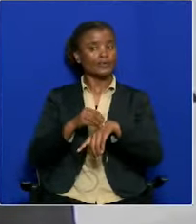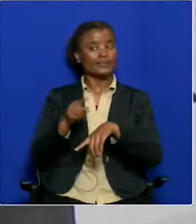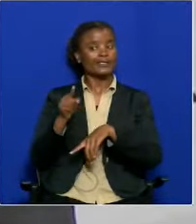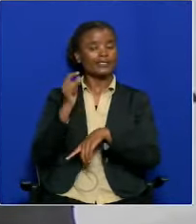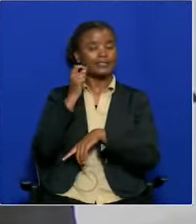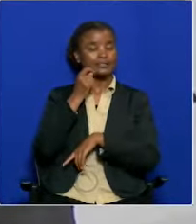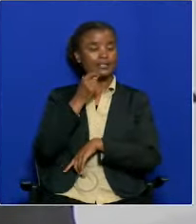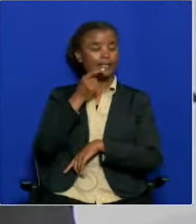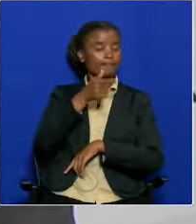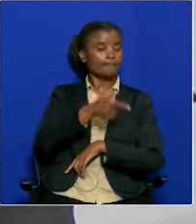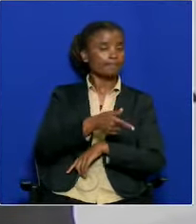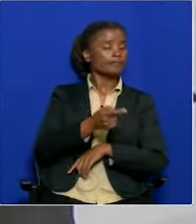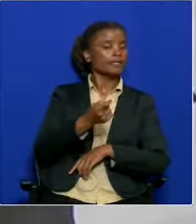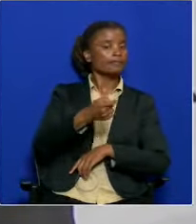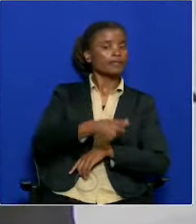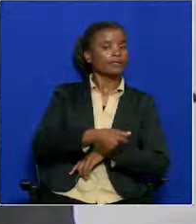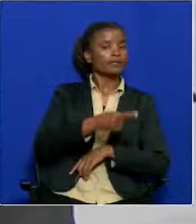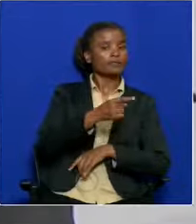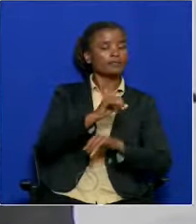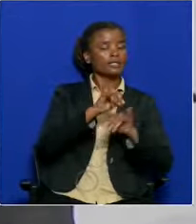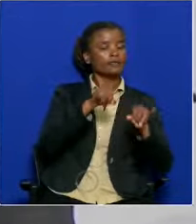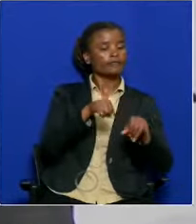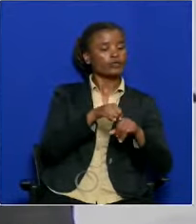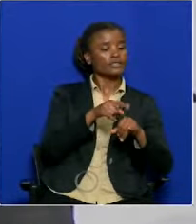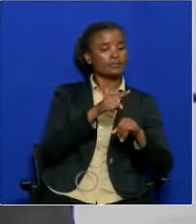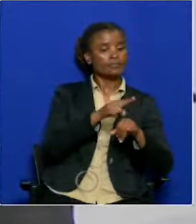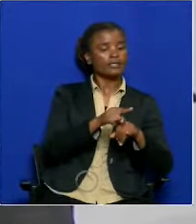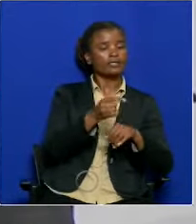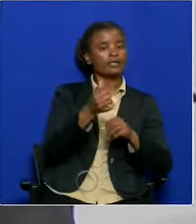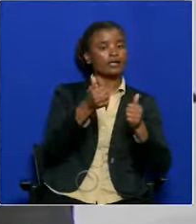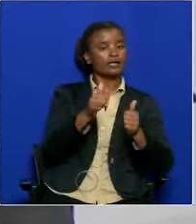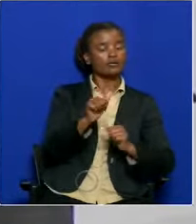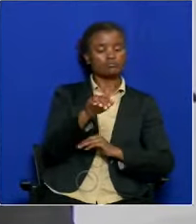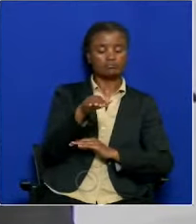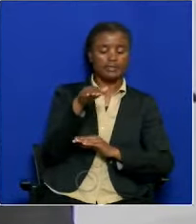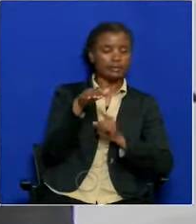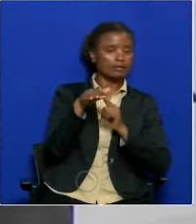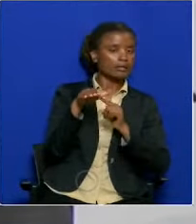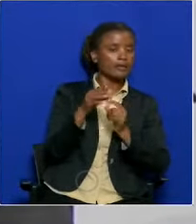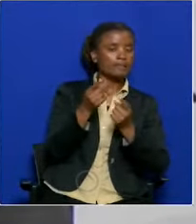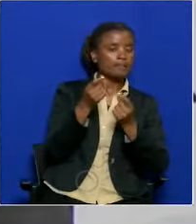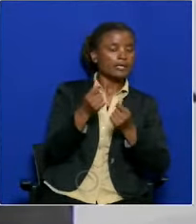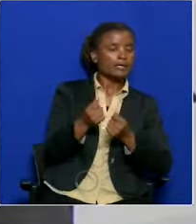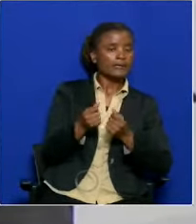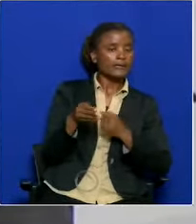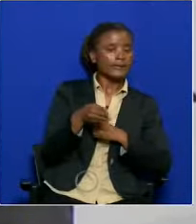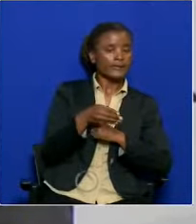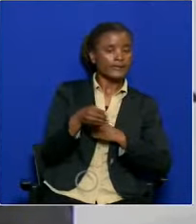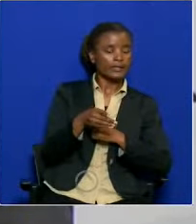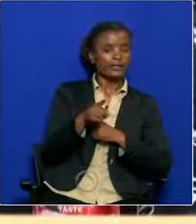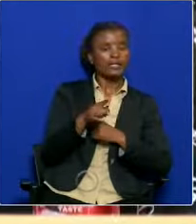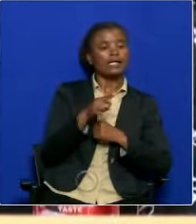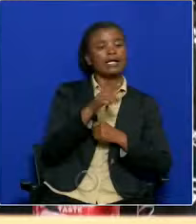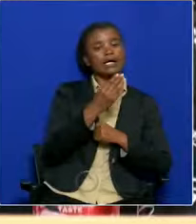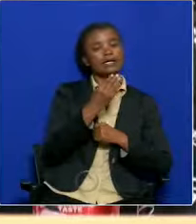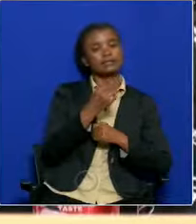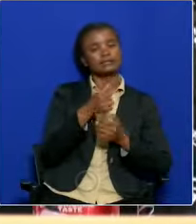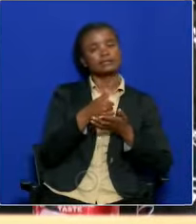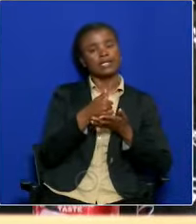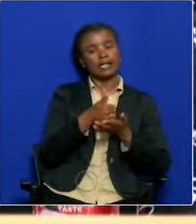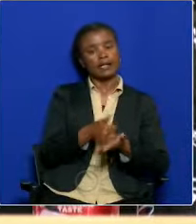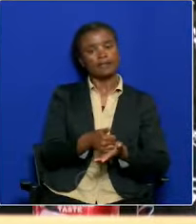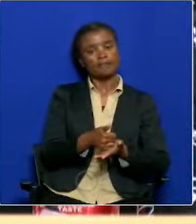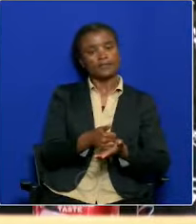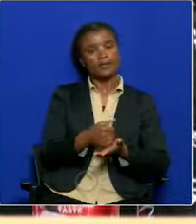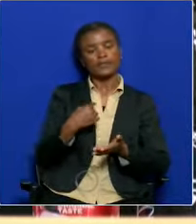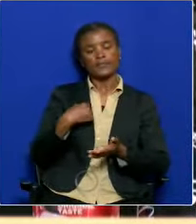but the money doesn't reflect in the account. Can I assist in that regard? And I said, no, I won't be able to.